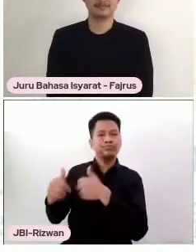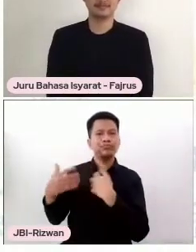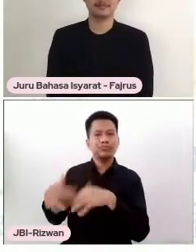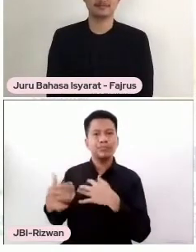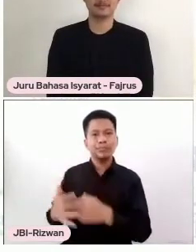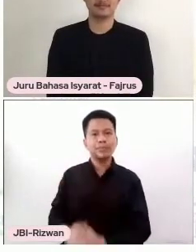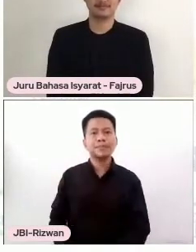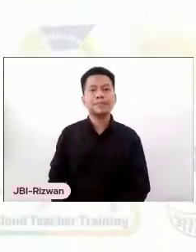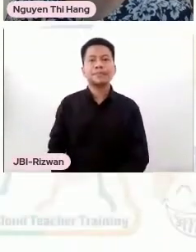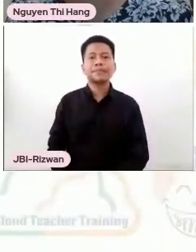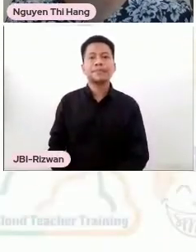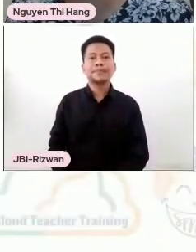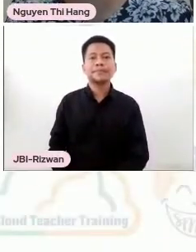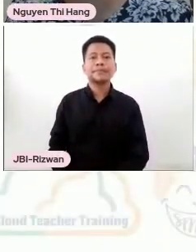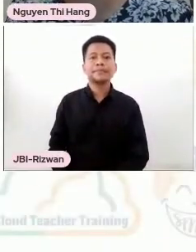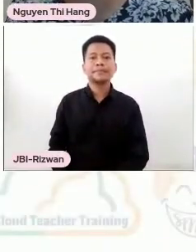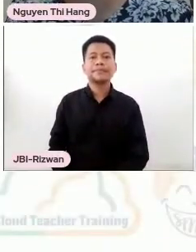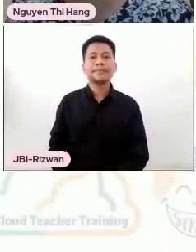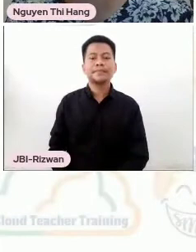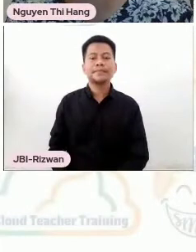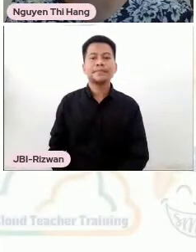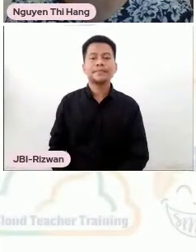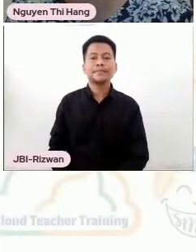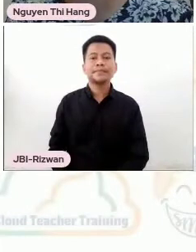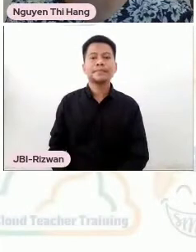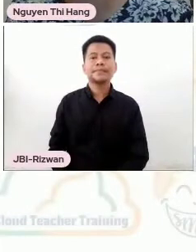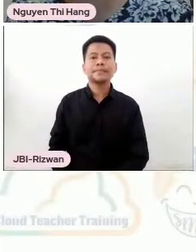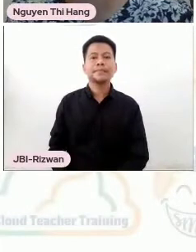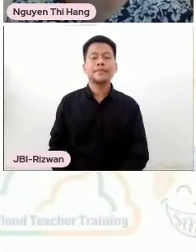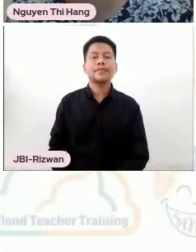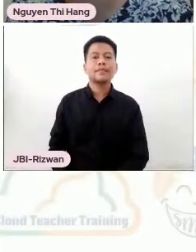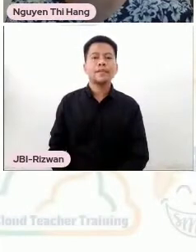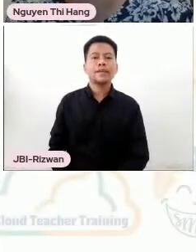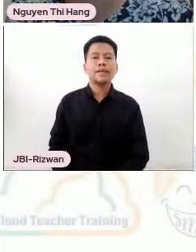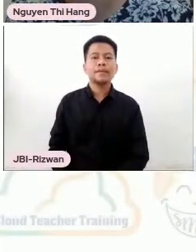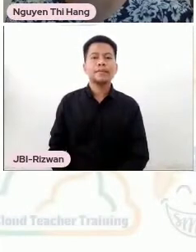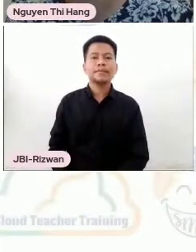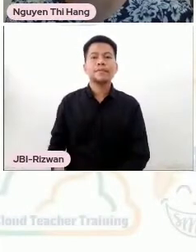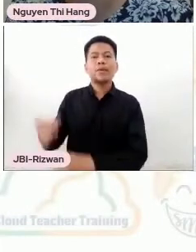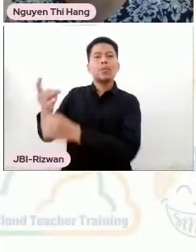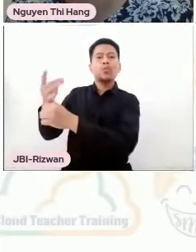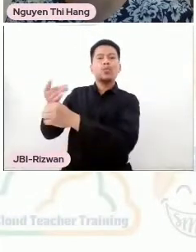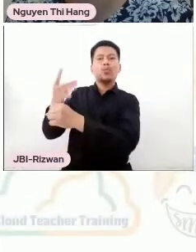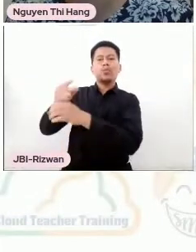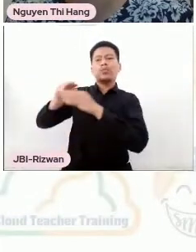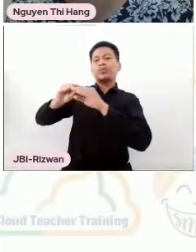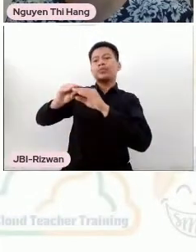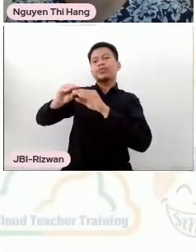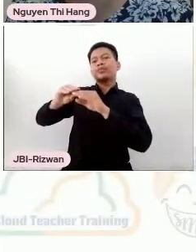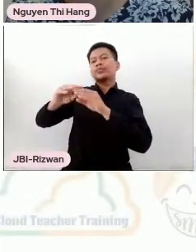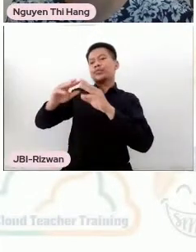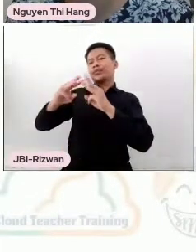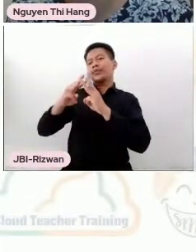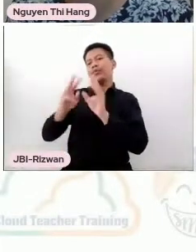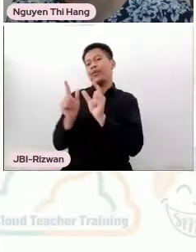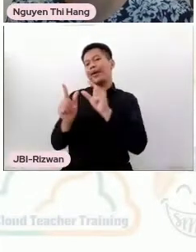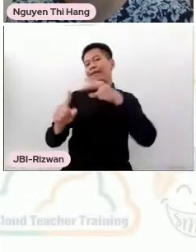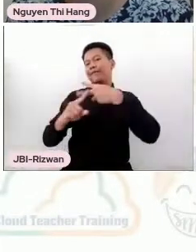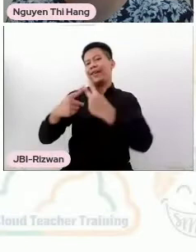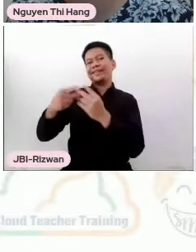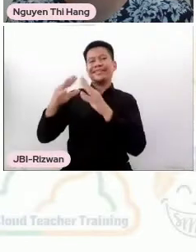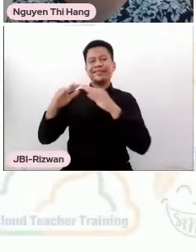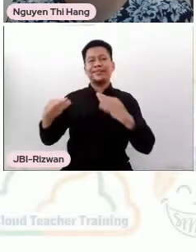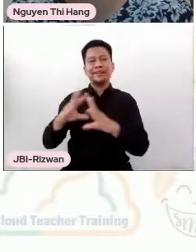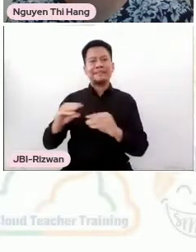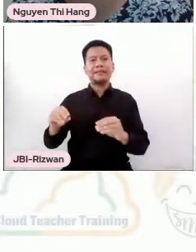Yes, because own teacher work from home, so we think they will